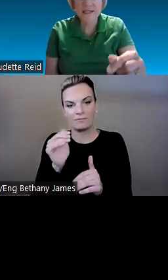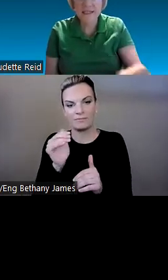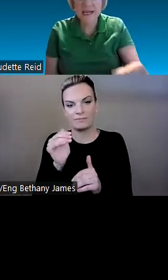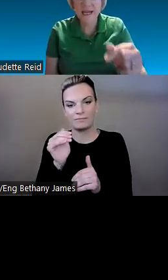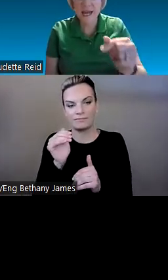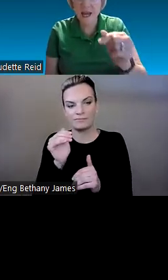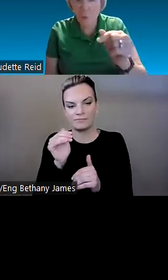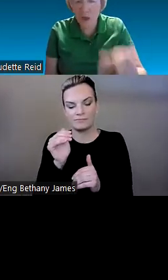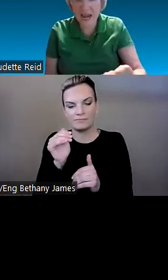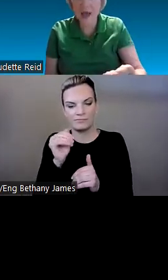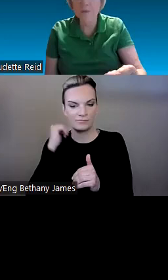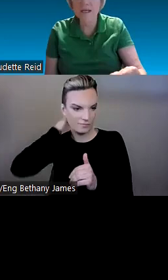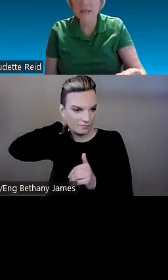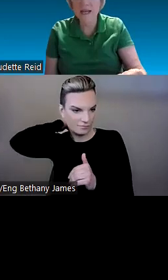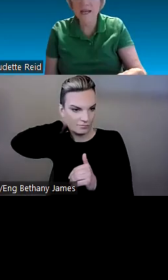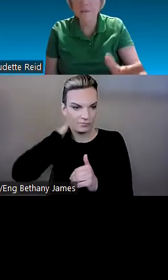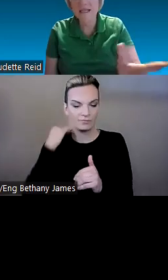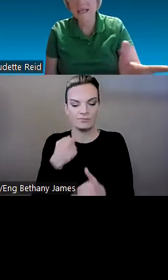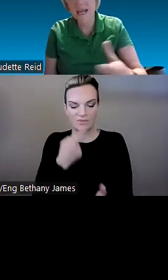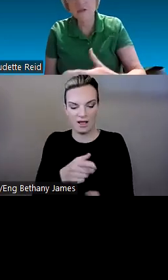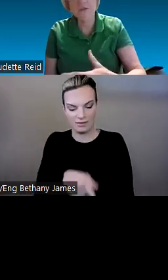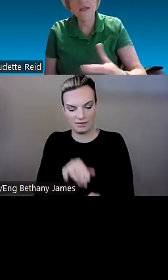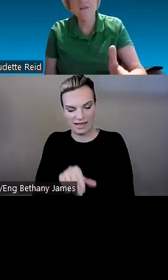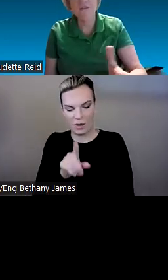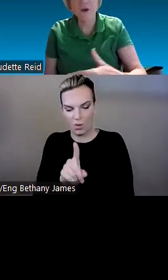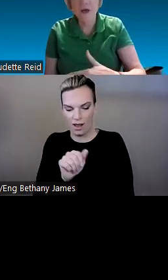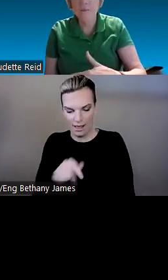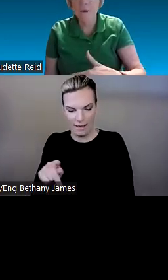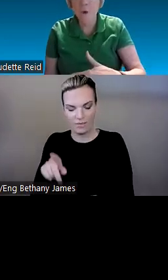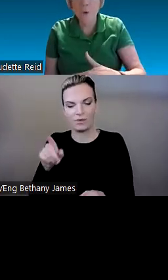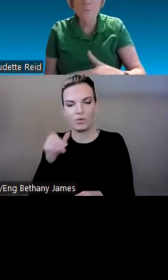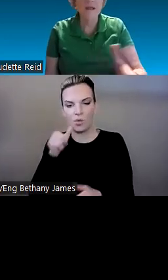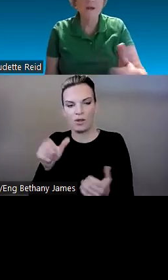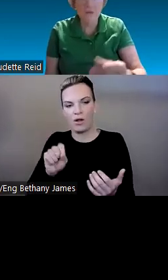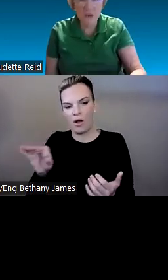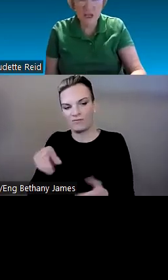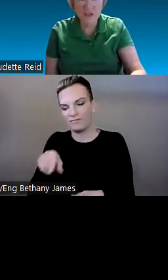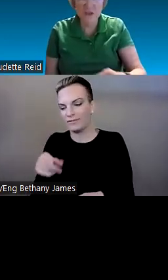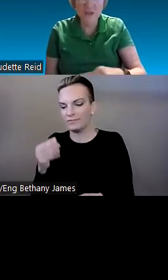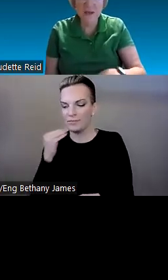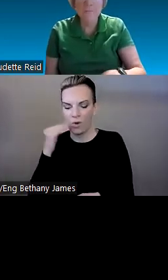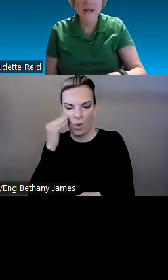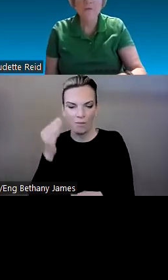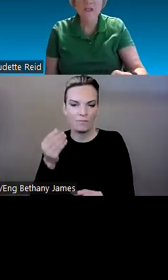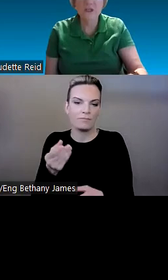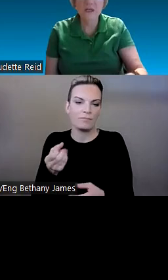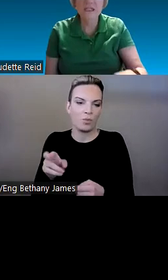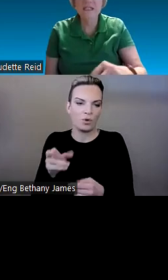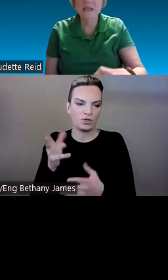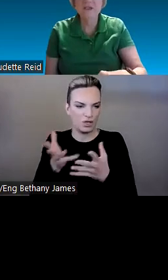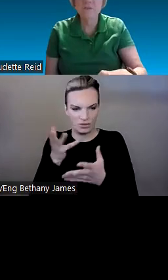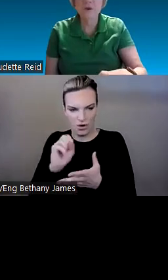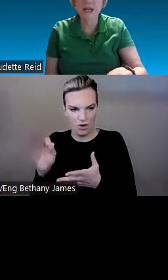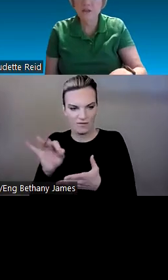to stay on one app at a time by deactivating the home button or the gestures, by